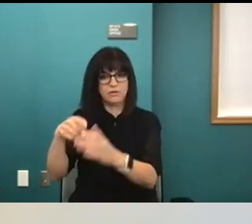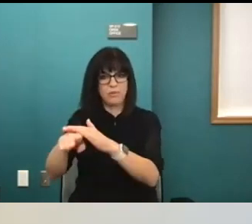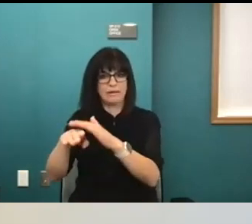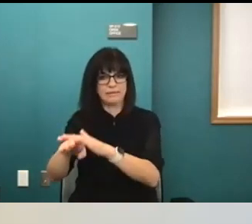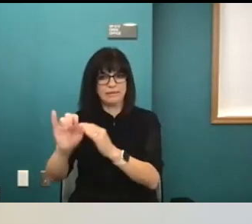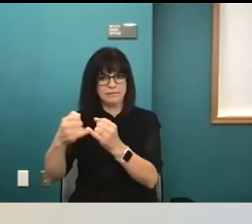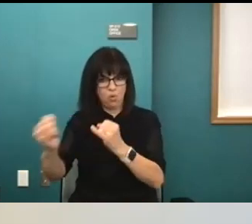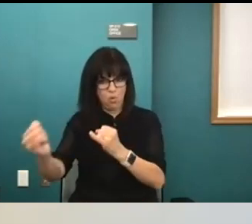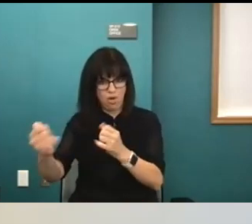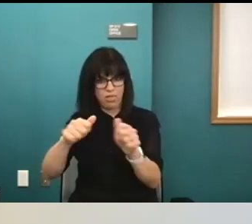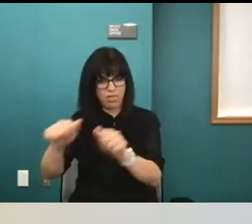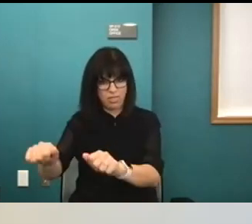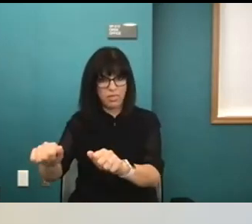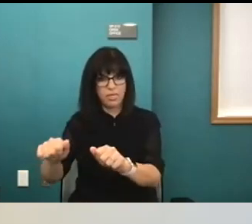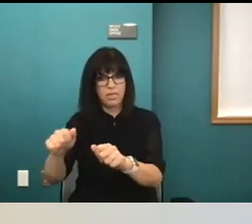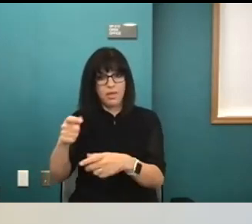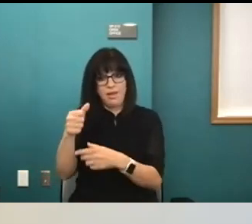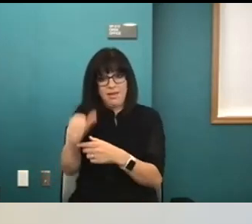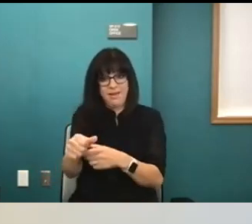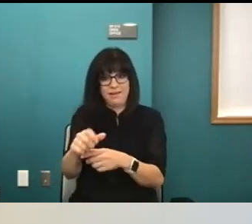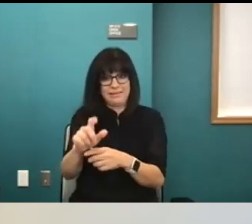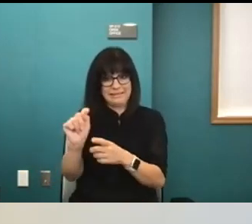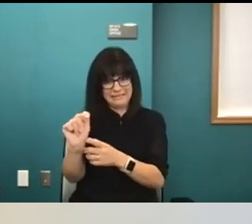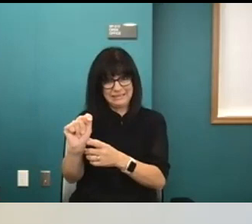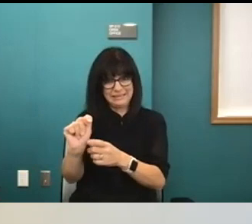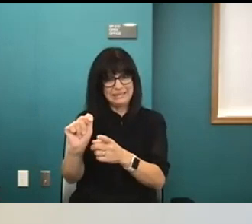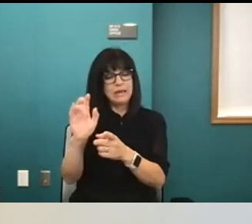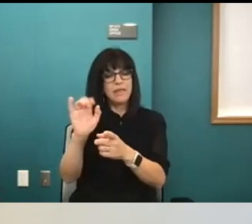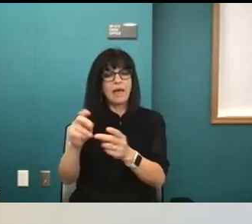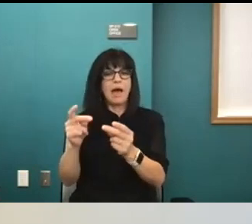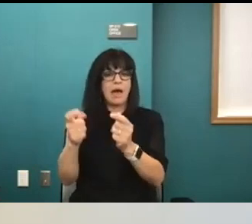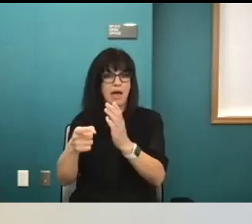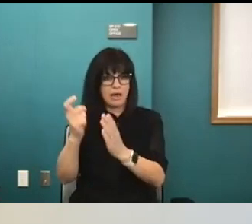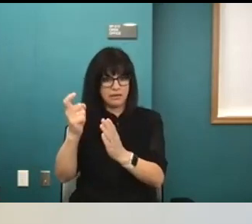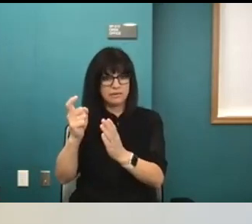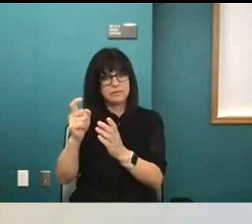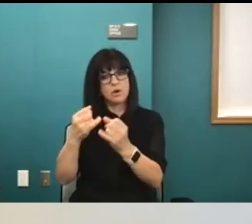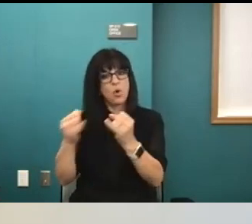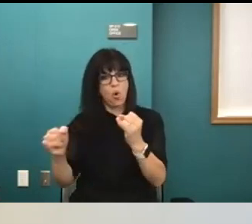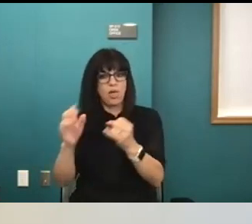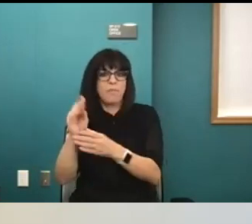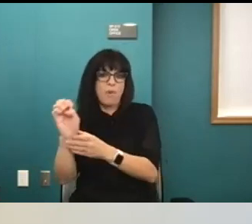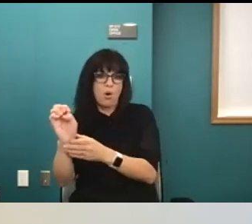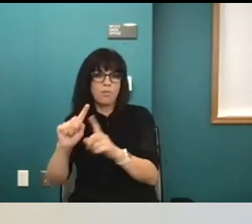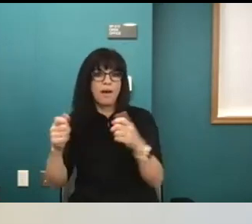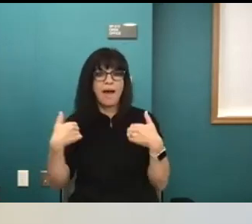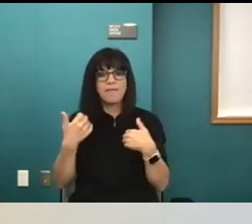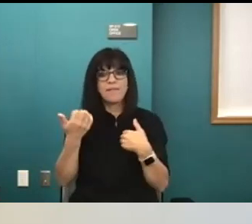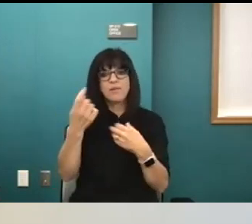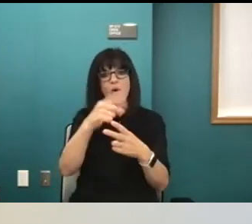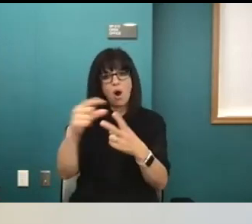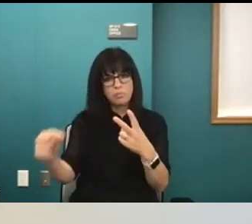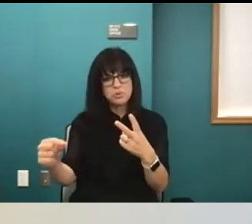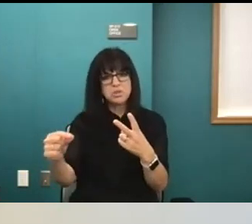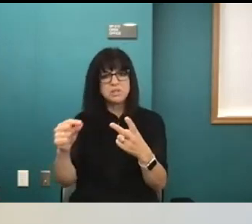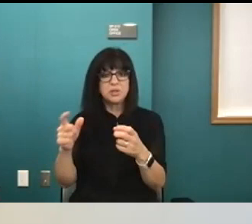telecoil capability. So you would press the T in that program and that would put you in telecoil mode. You have a couple options there. So you could go to